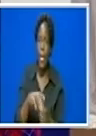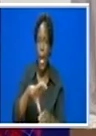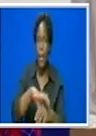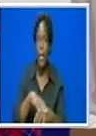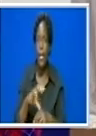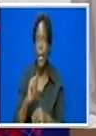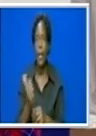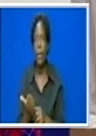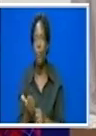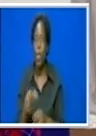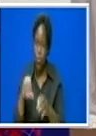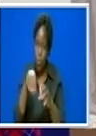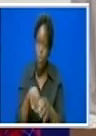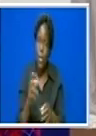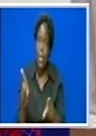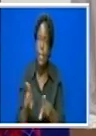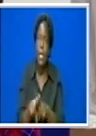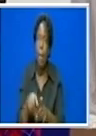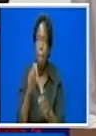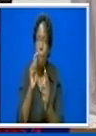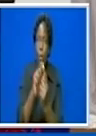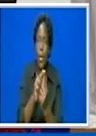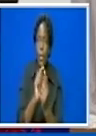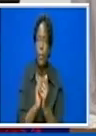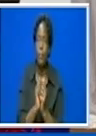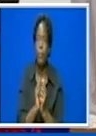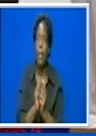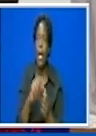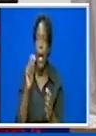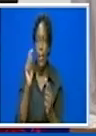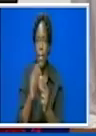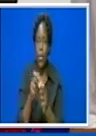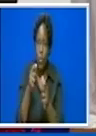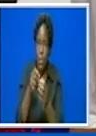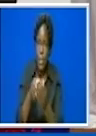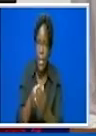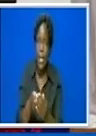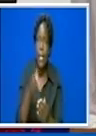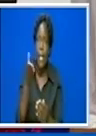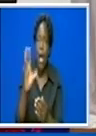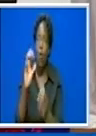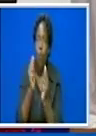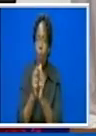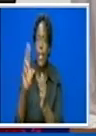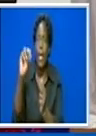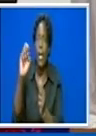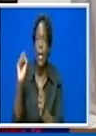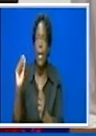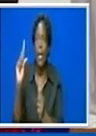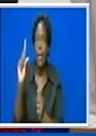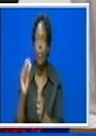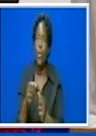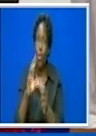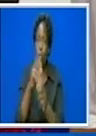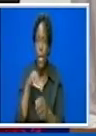one. You put it on the same point and then you stick it there with a nail. So you'll have your